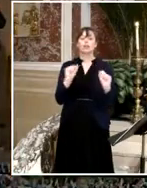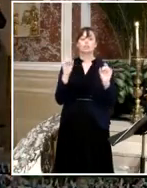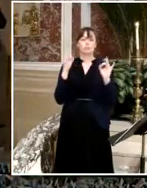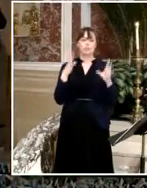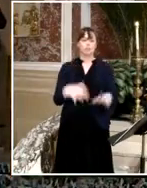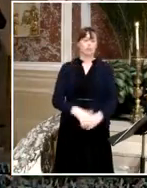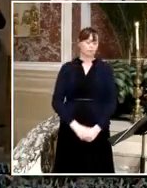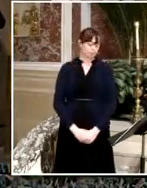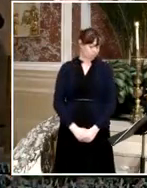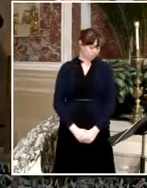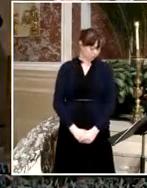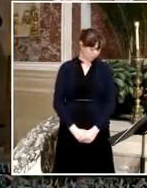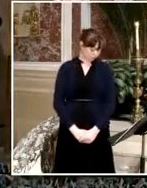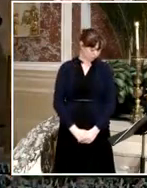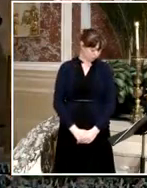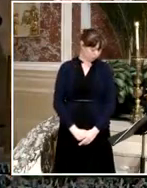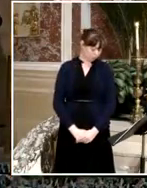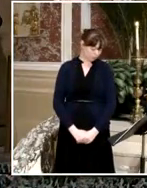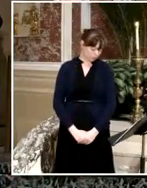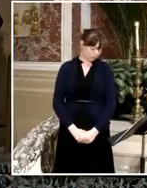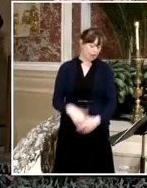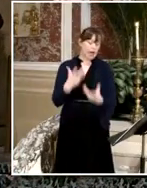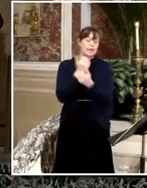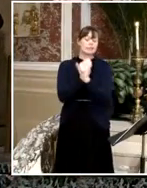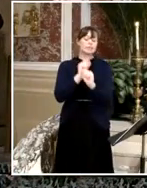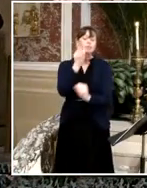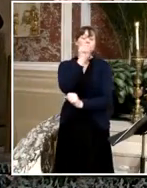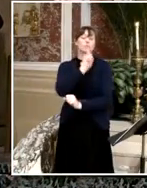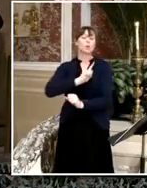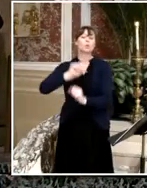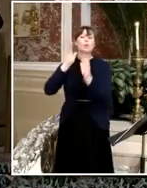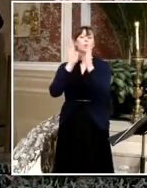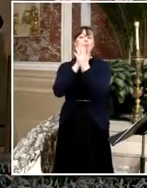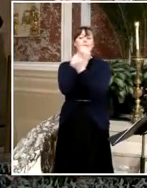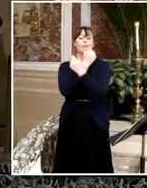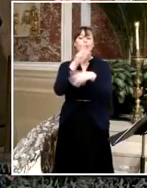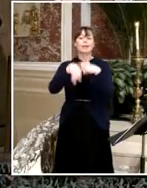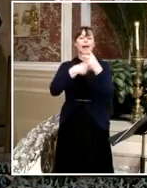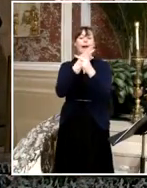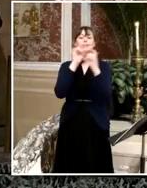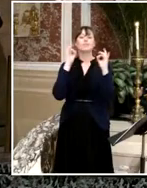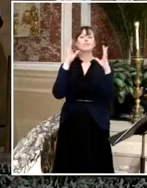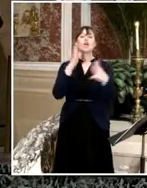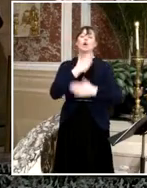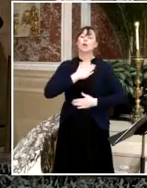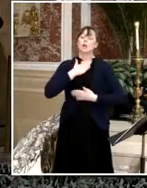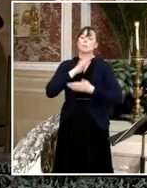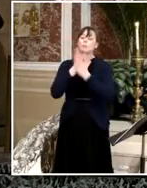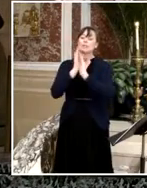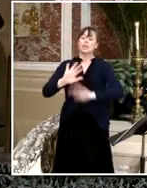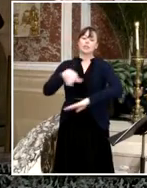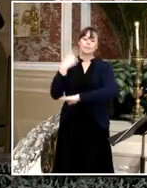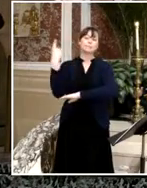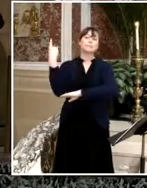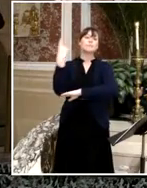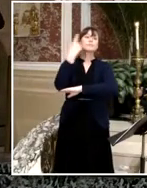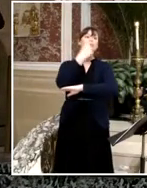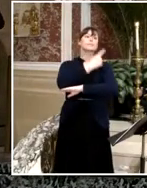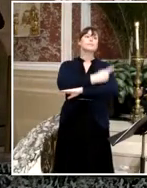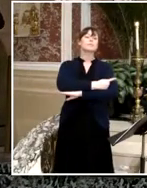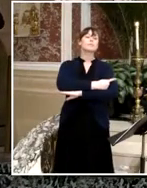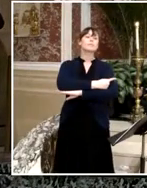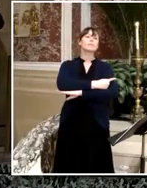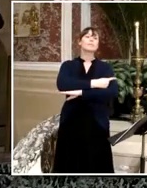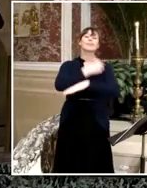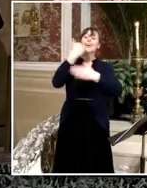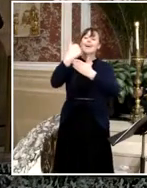from evil. Deliver us, Lord, we pray, from every evil. Graciously grant peace in our days, that